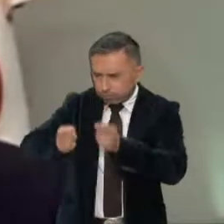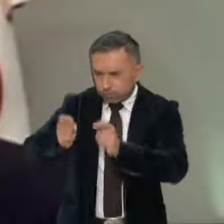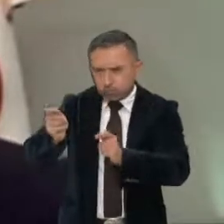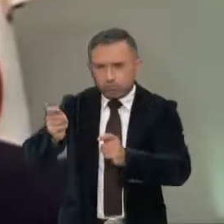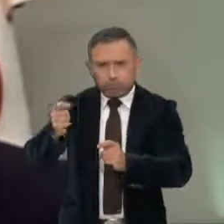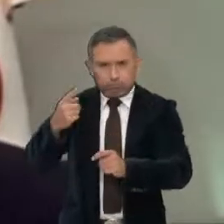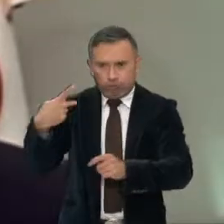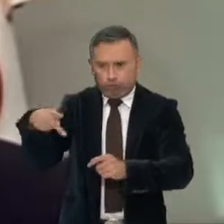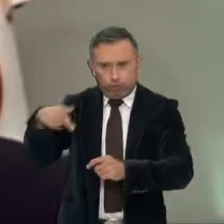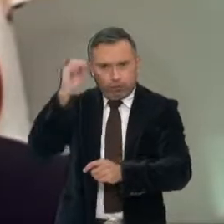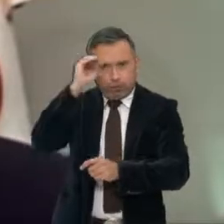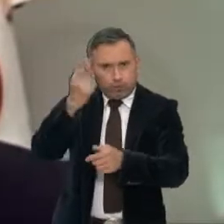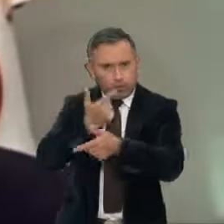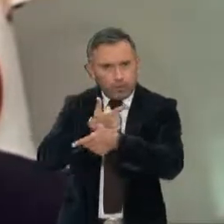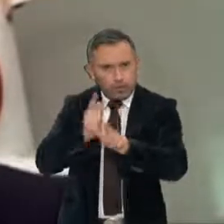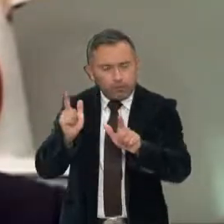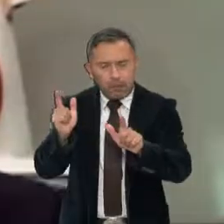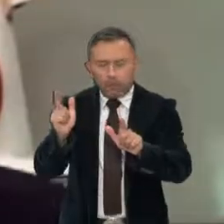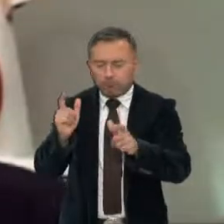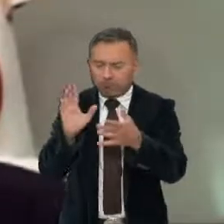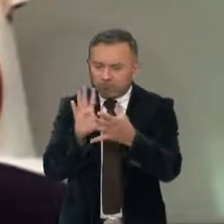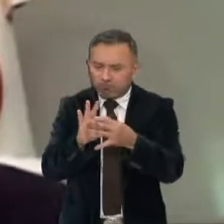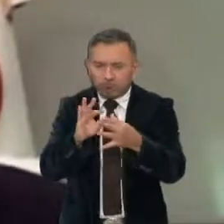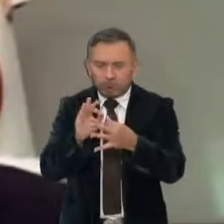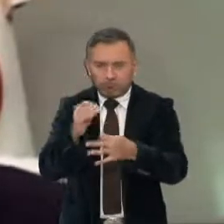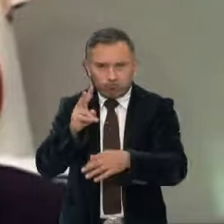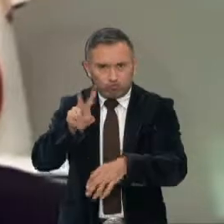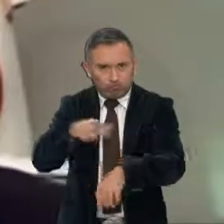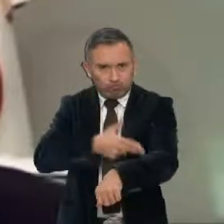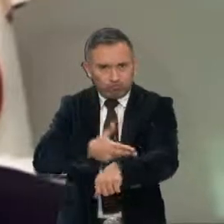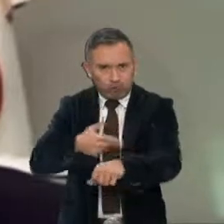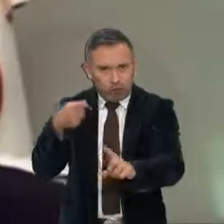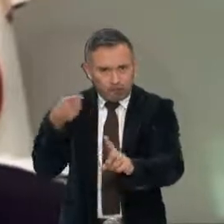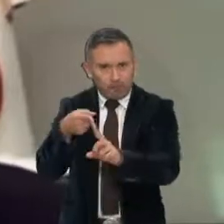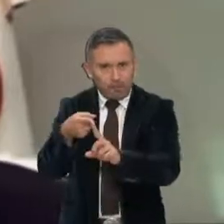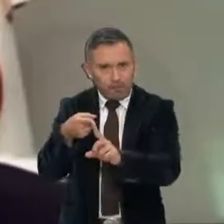knowledge in a freedom and objective